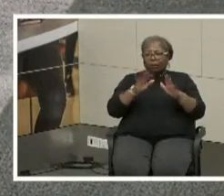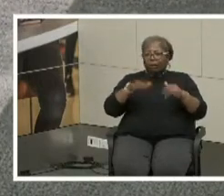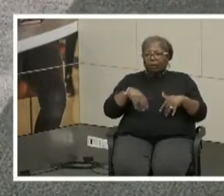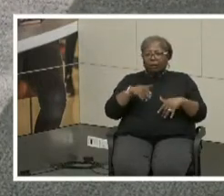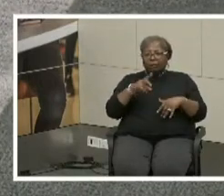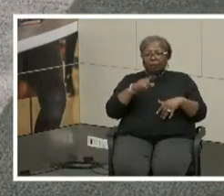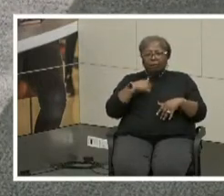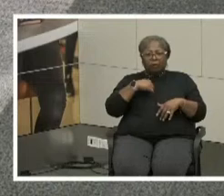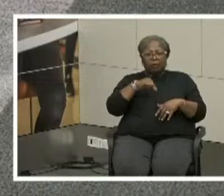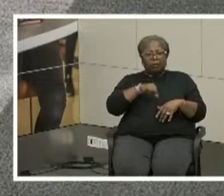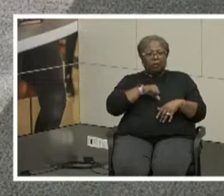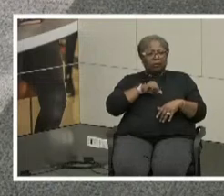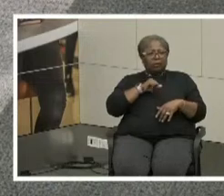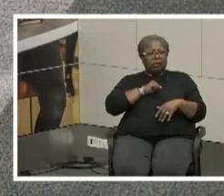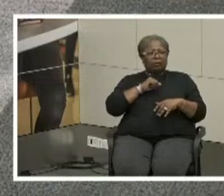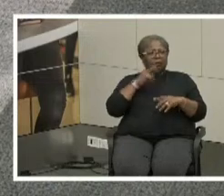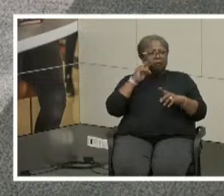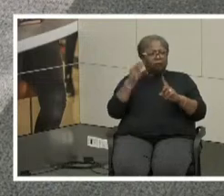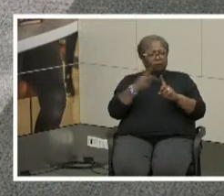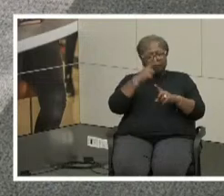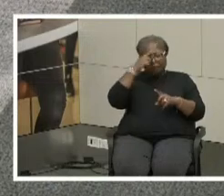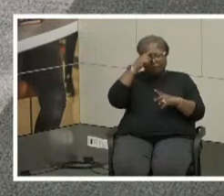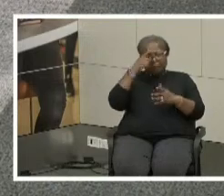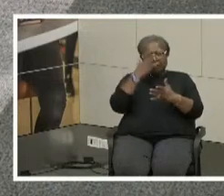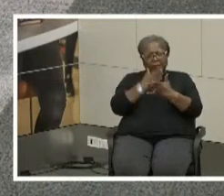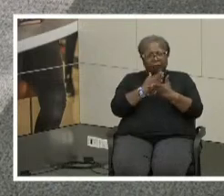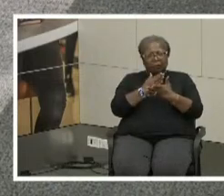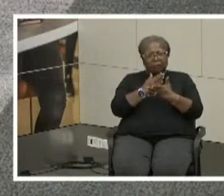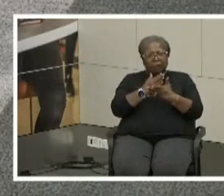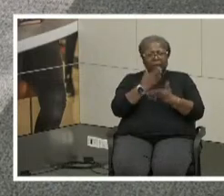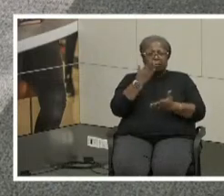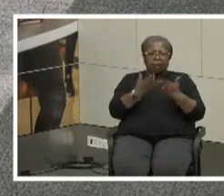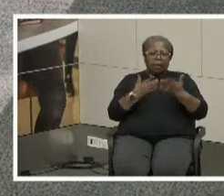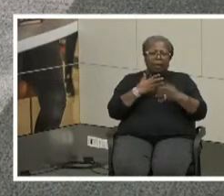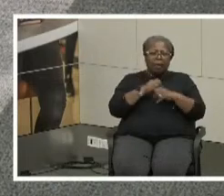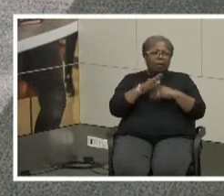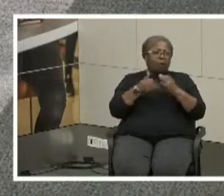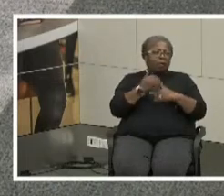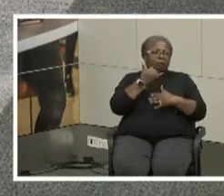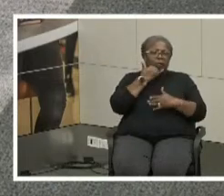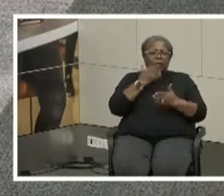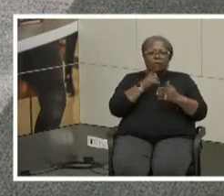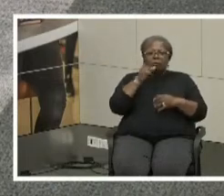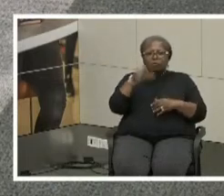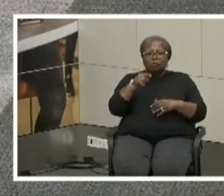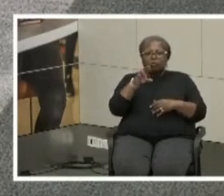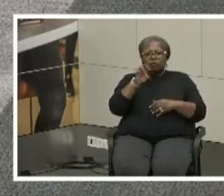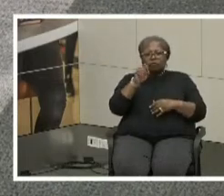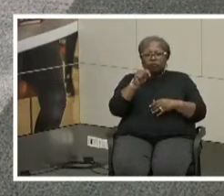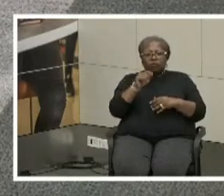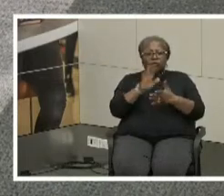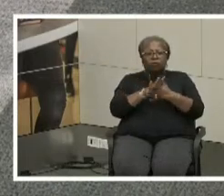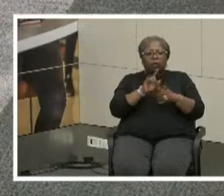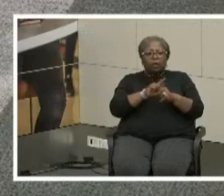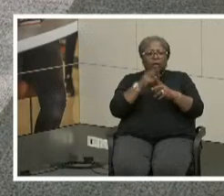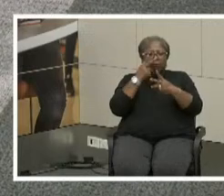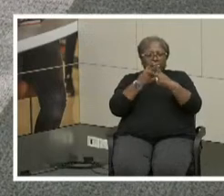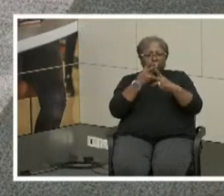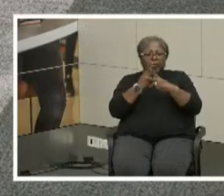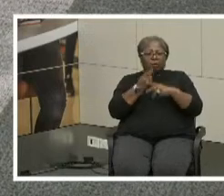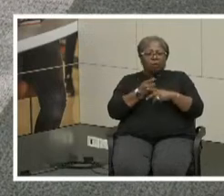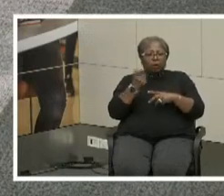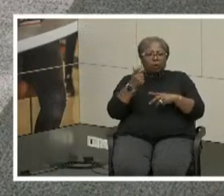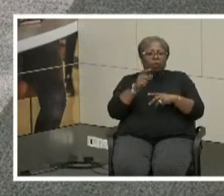had that moment of self-reflection that makes a person stop and think perhaps I've got it all wrong perhaps I shouldn't treat my schools like prisons and remove Arts education